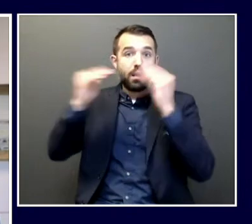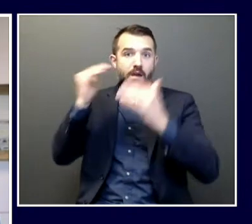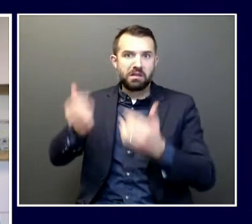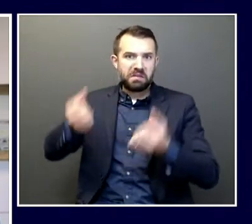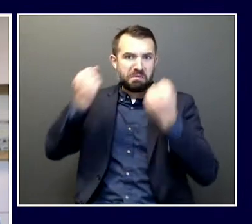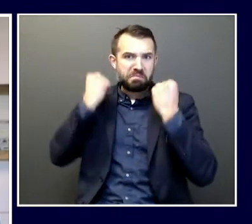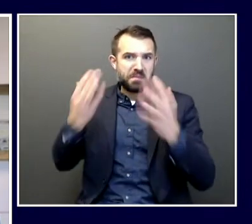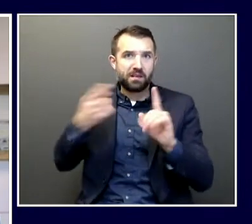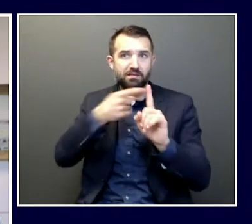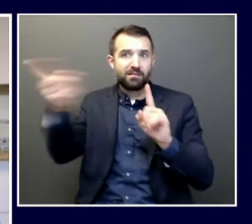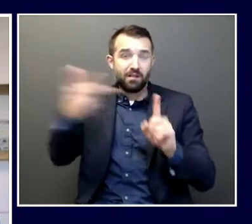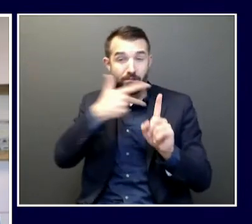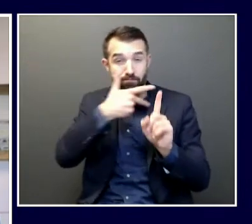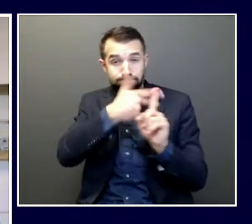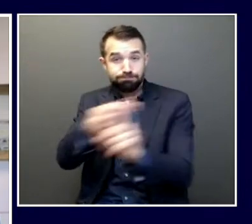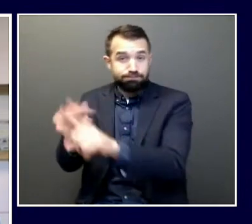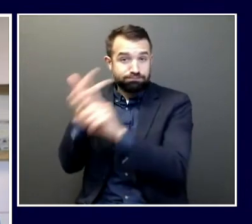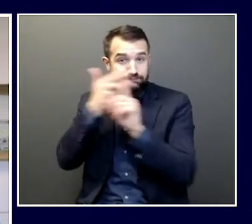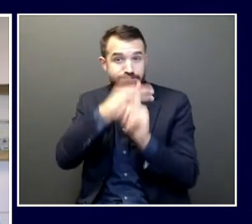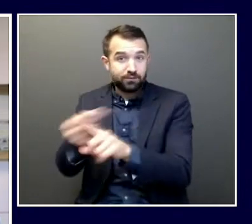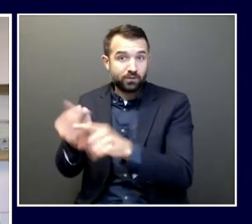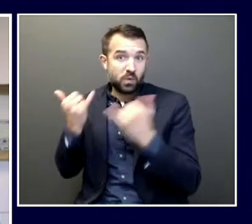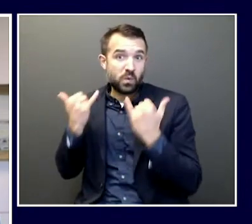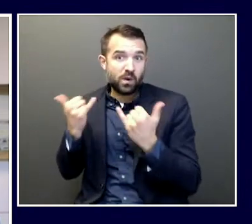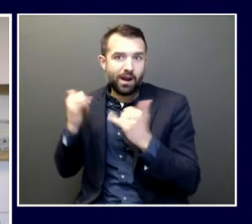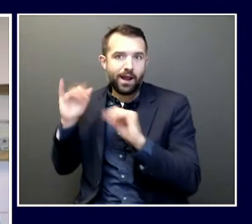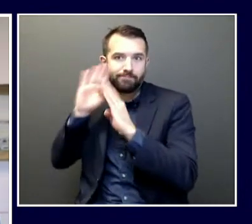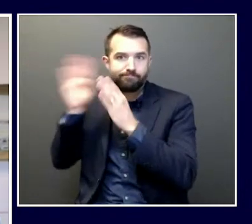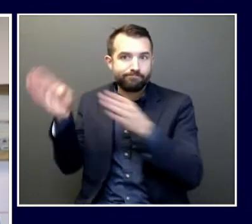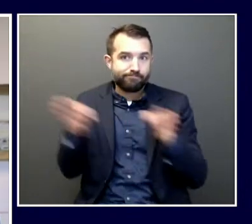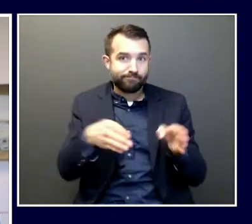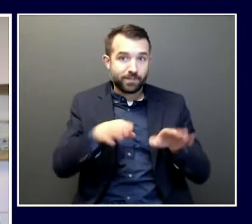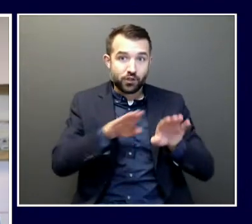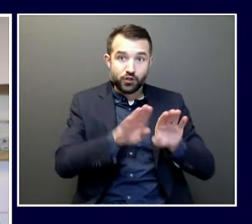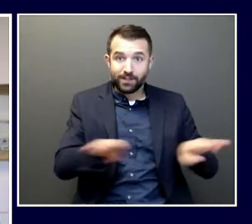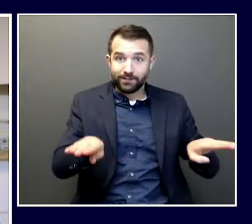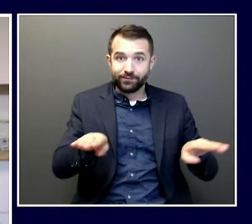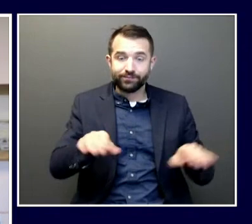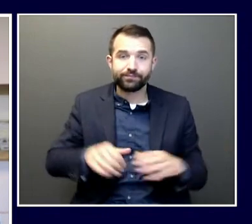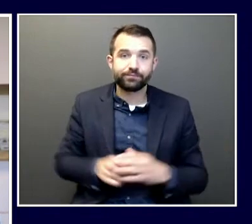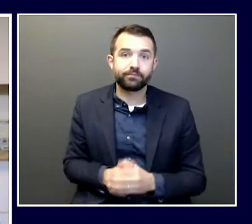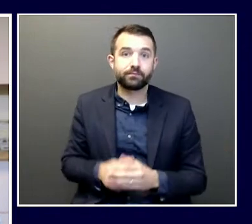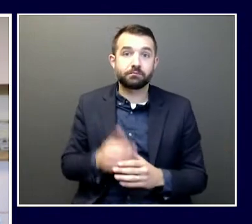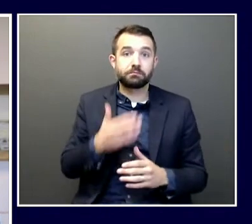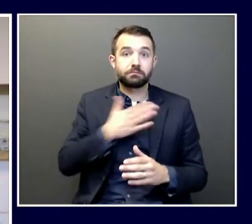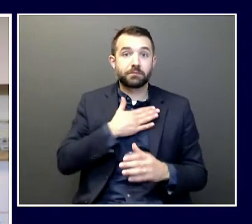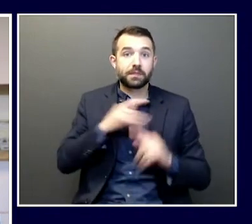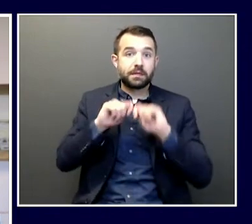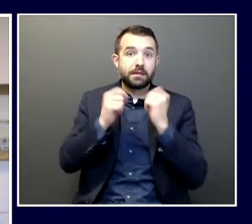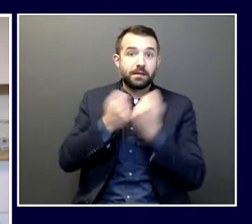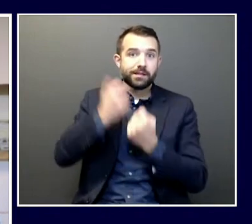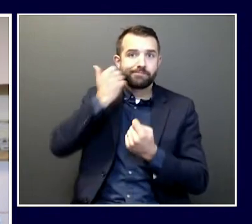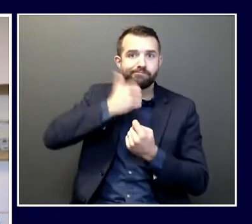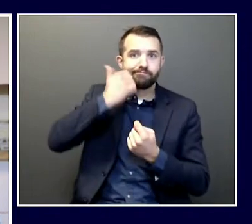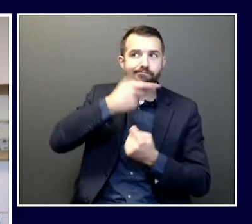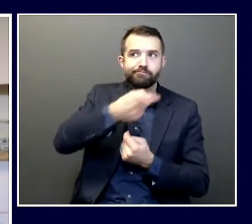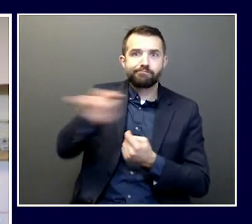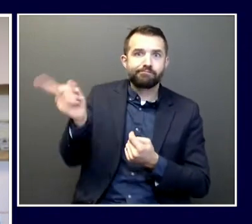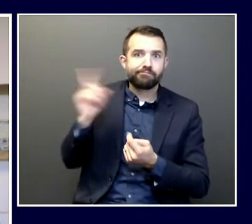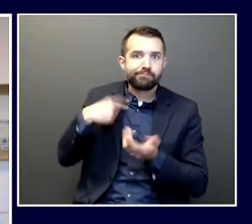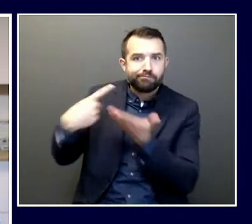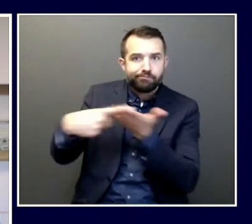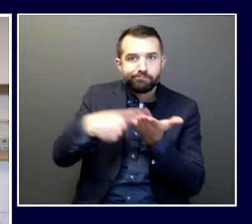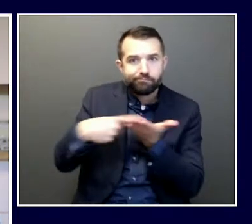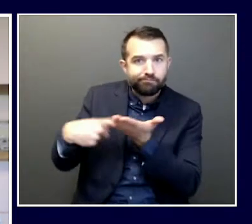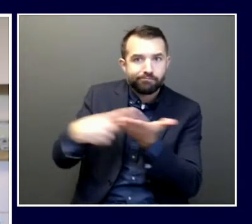of the most common questions that my team and I discuss every single day is, simply put, what the